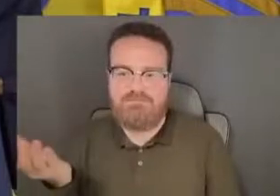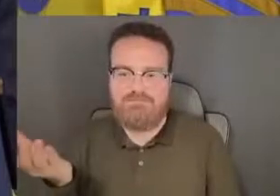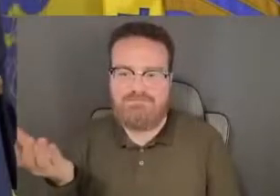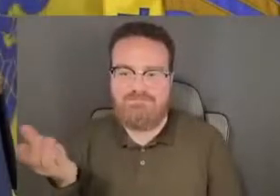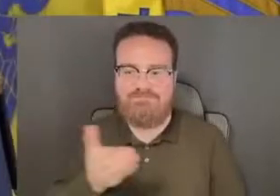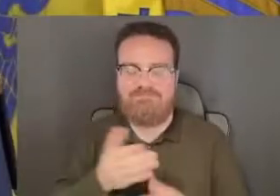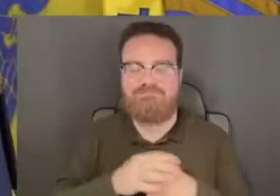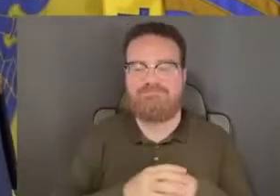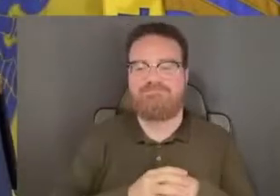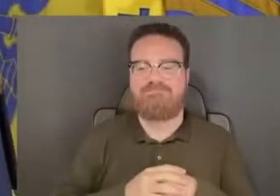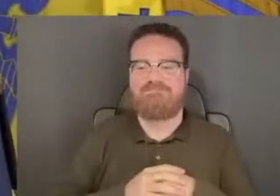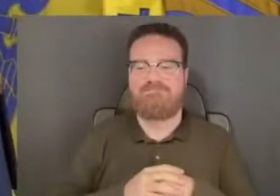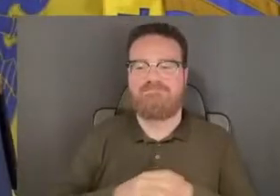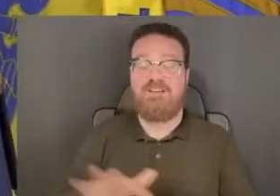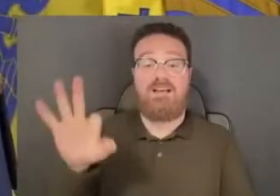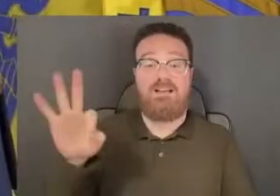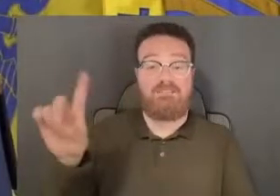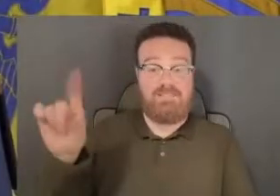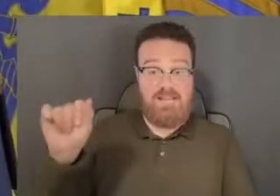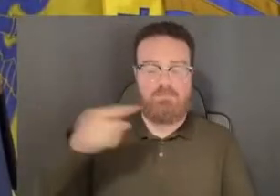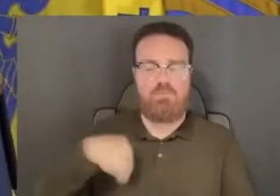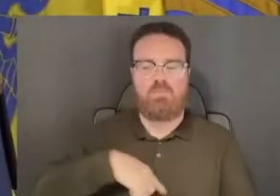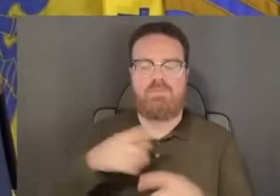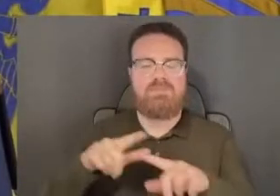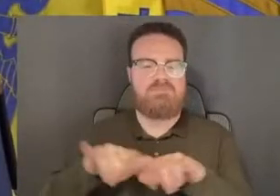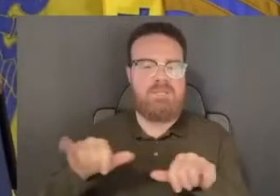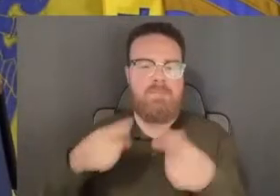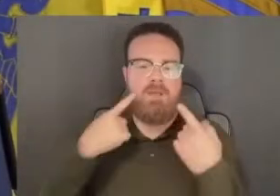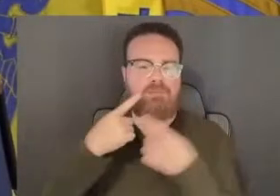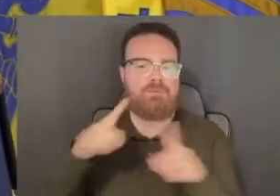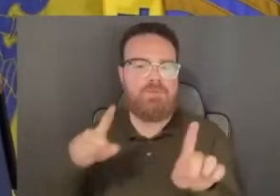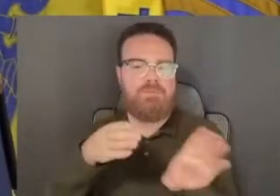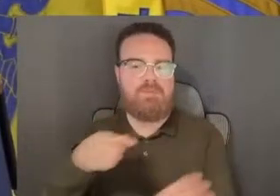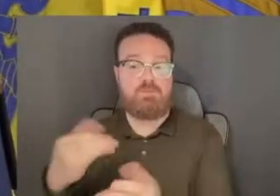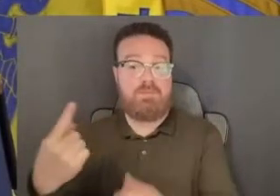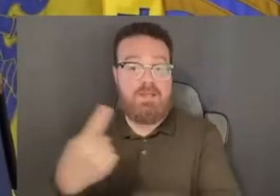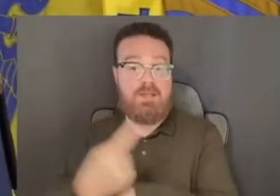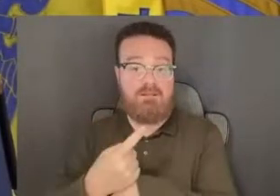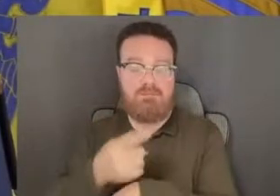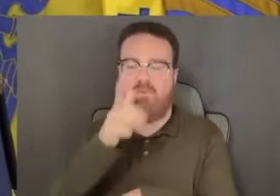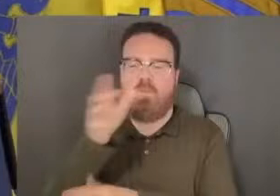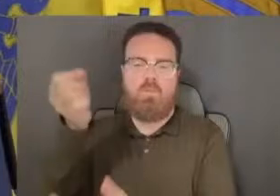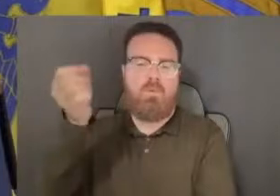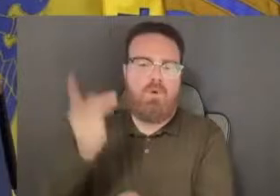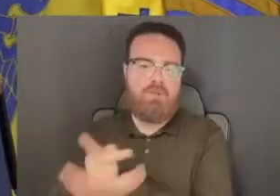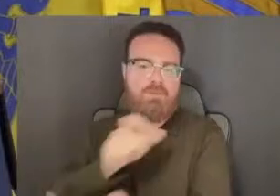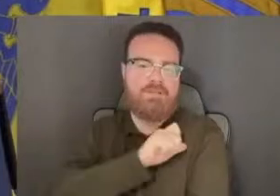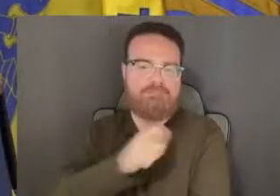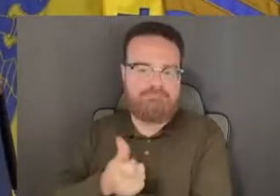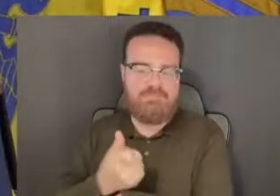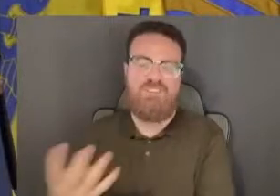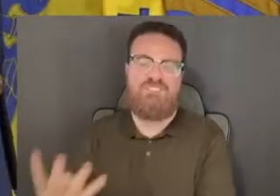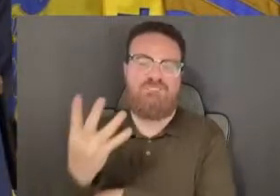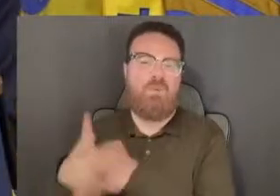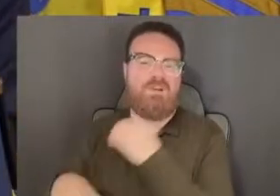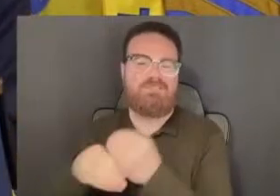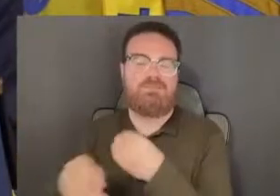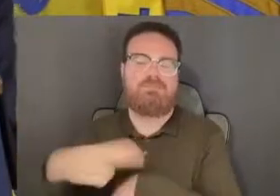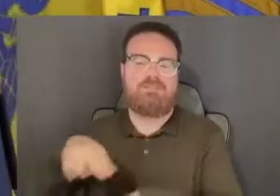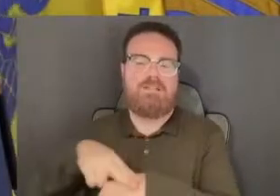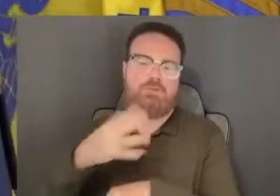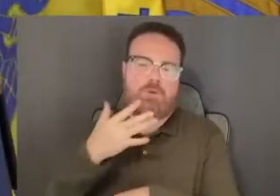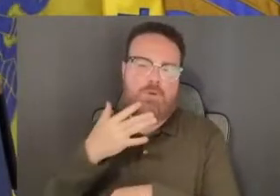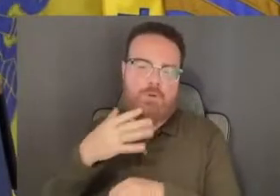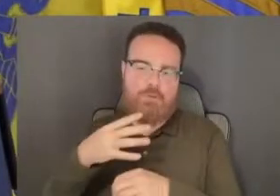The FDA is also announcing plans today to authorize 4 additional natural color additives using natural